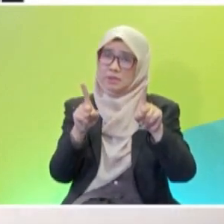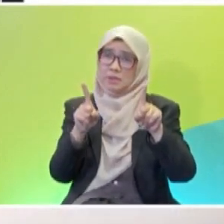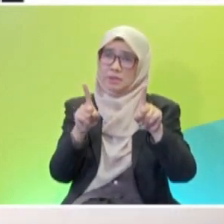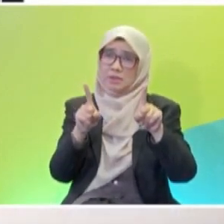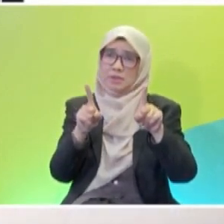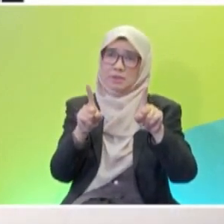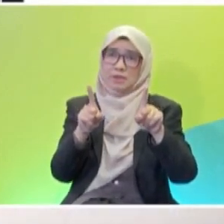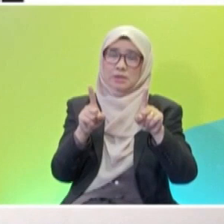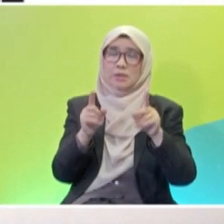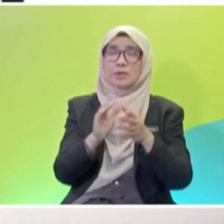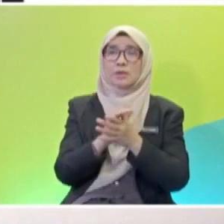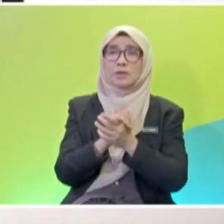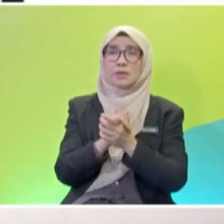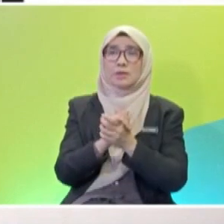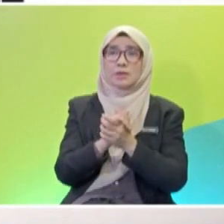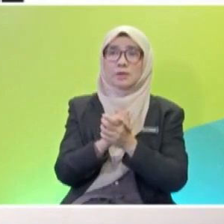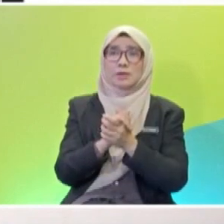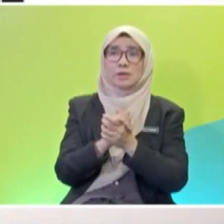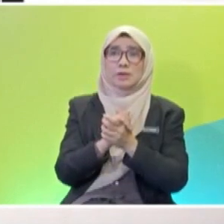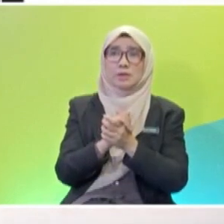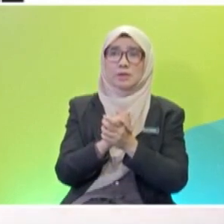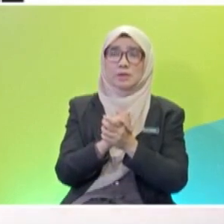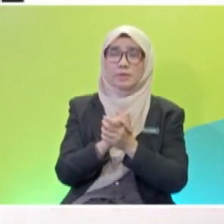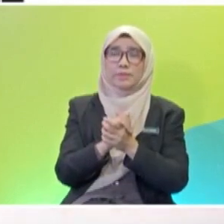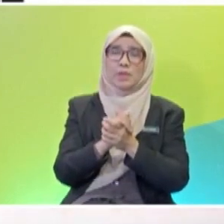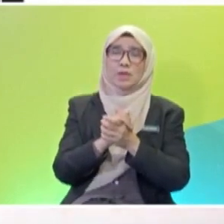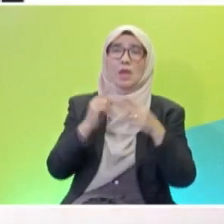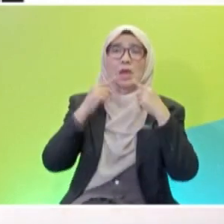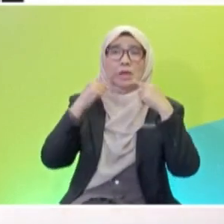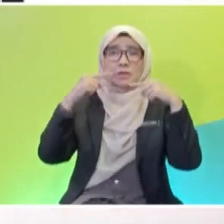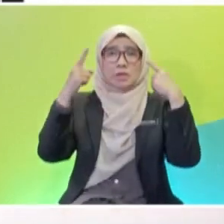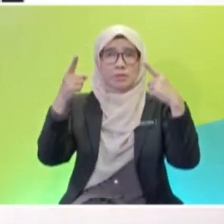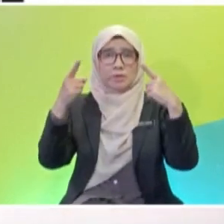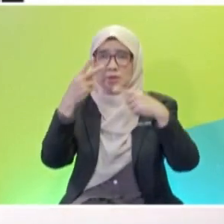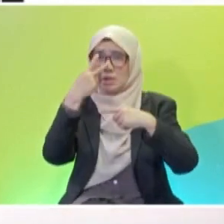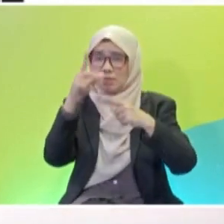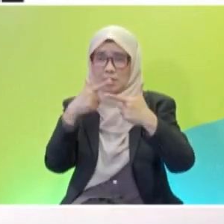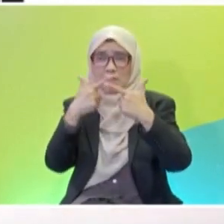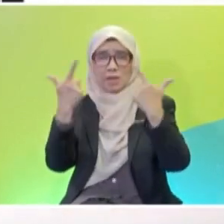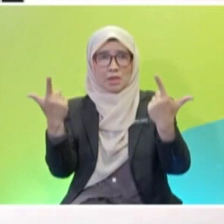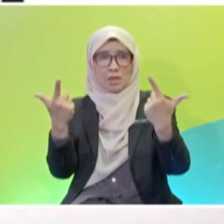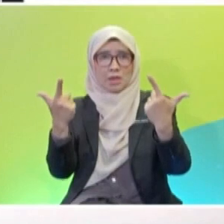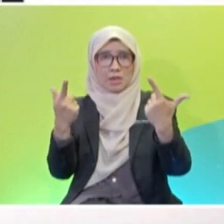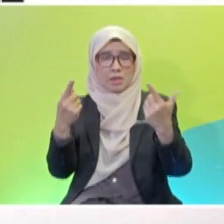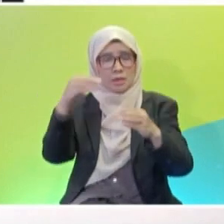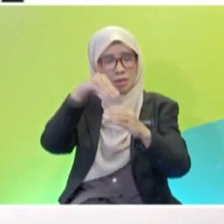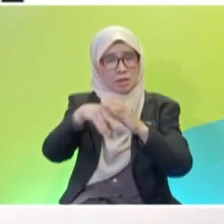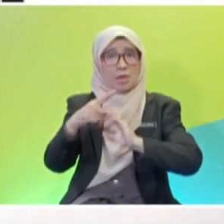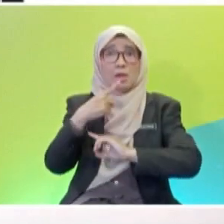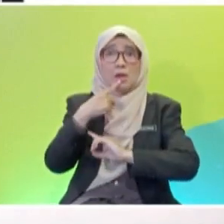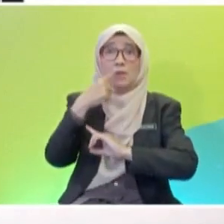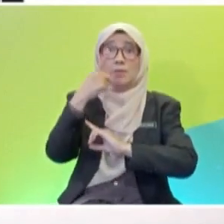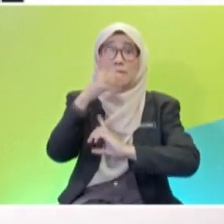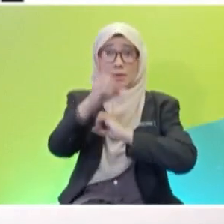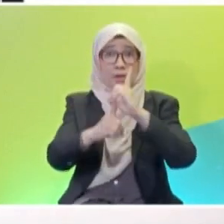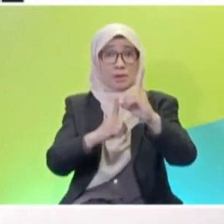Maybe it is because like they look different in real life, mm-hmm. and then in here you see they look so different, then you feel a